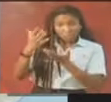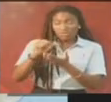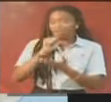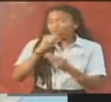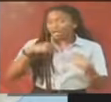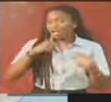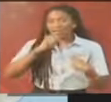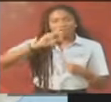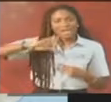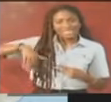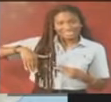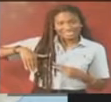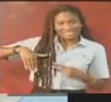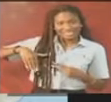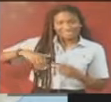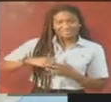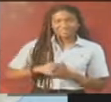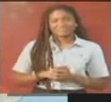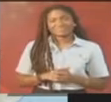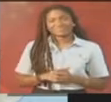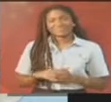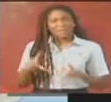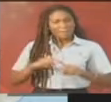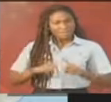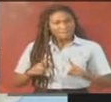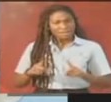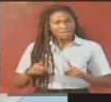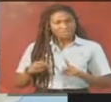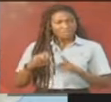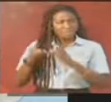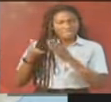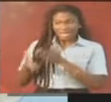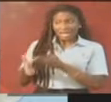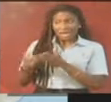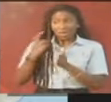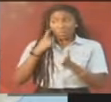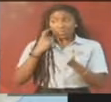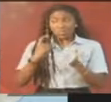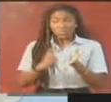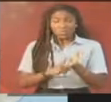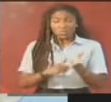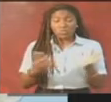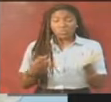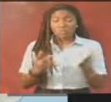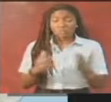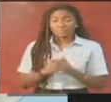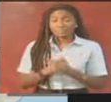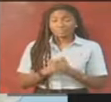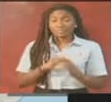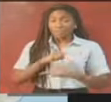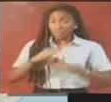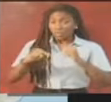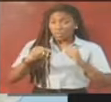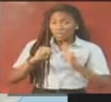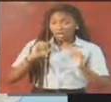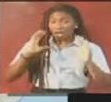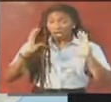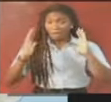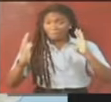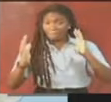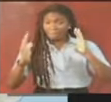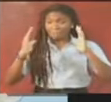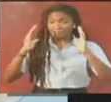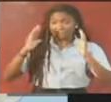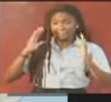recorded during that particular week. But what we note here quite clearly is that the spread of cases, when compared to the first map, which we looked at a short